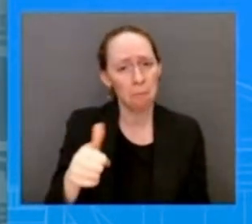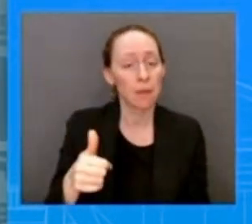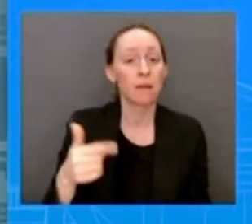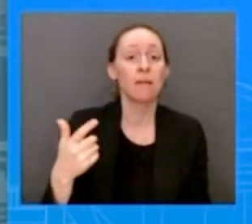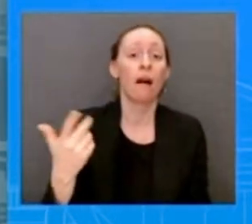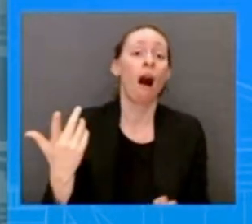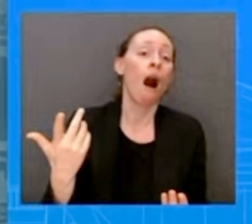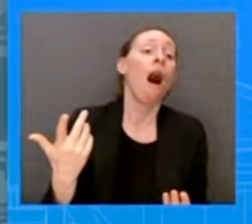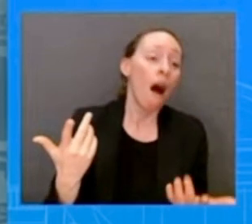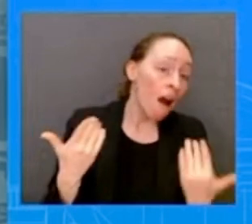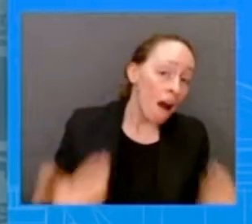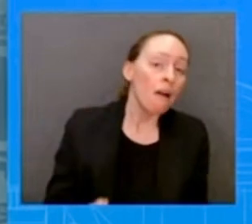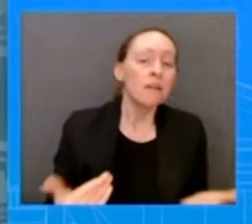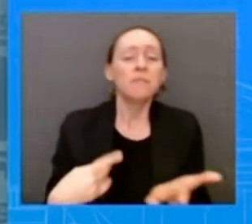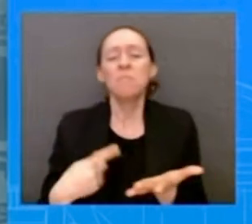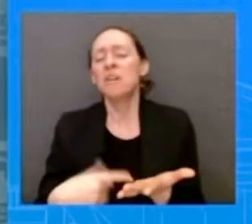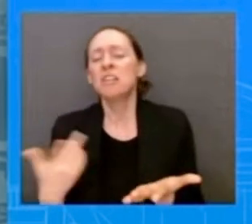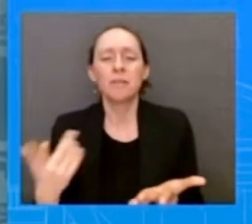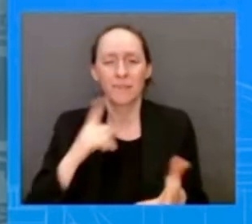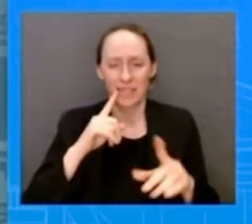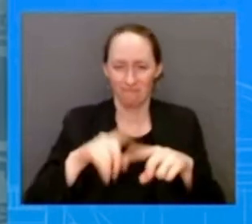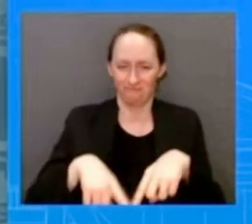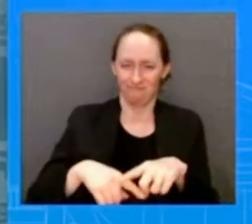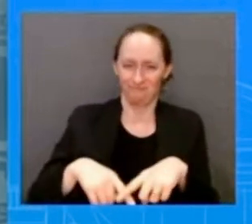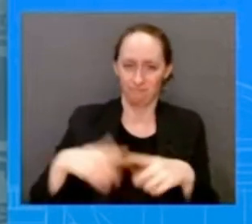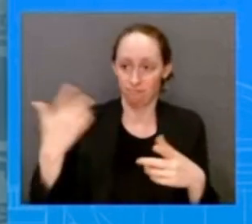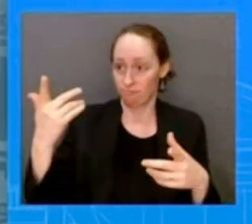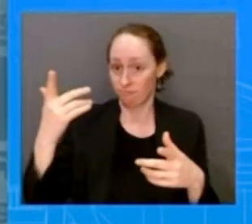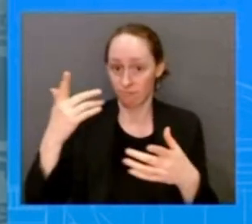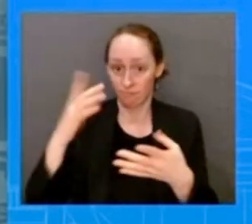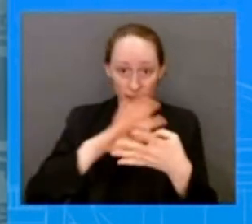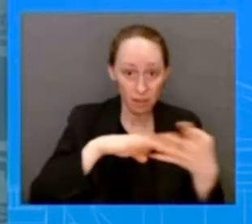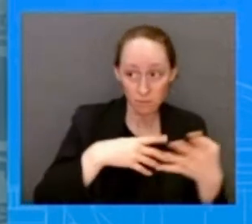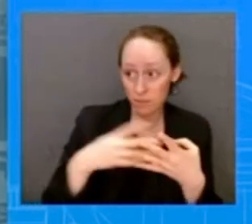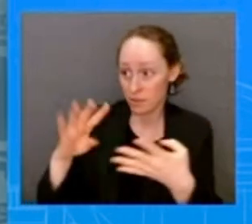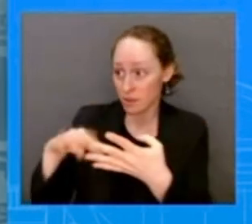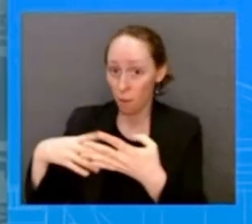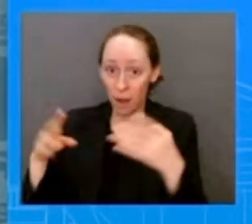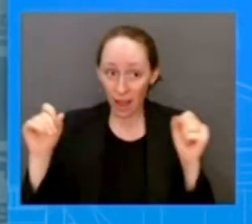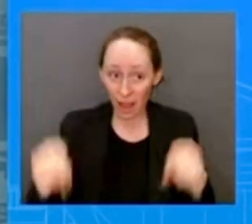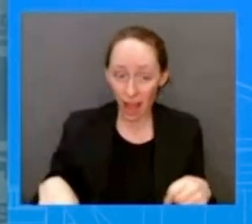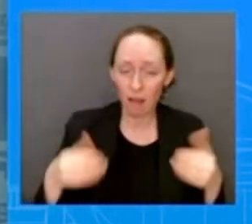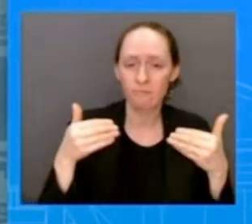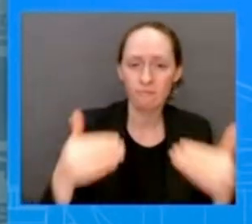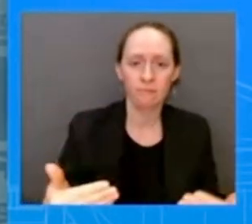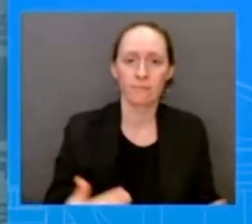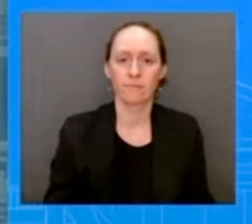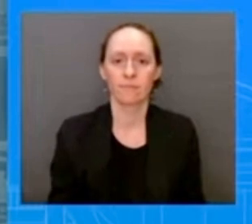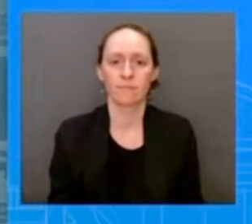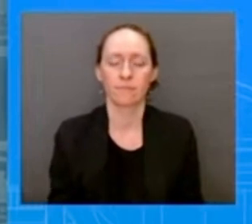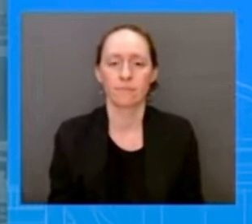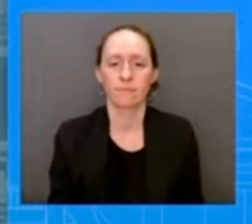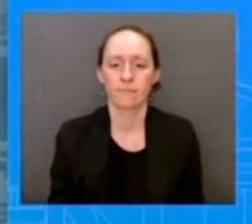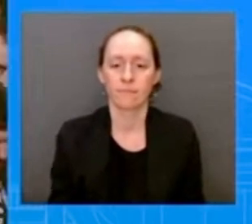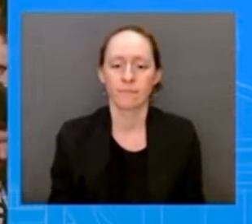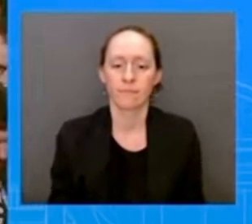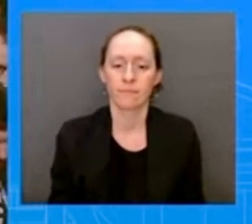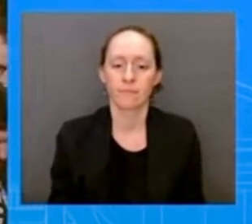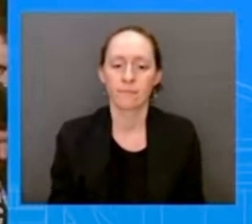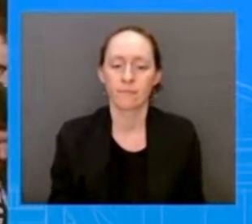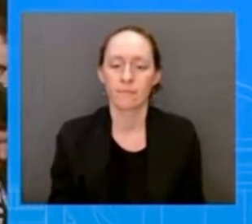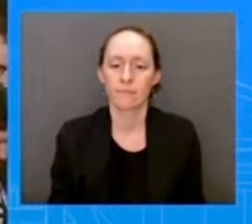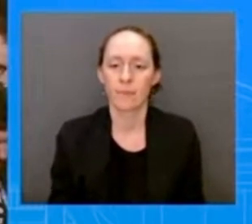and the schedules by both leaders. Thank you very much. Hungary has further delayed a vote on